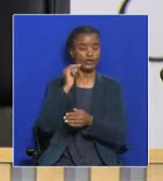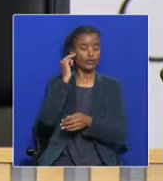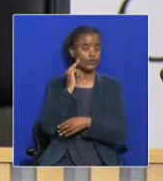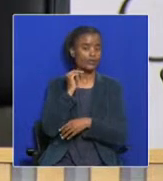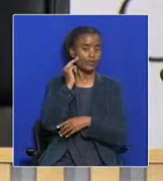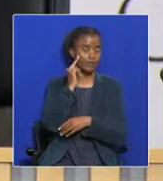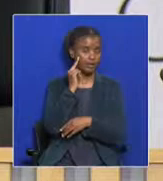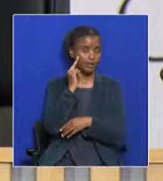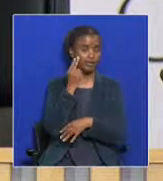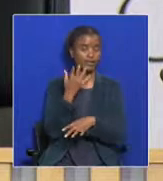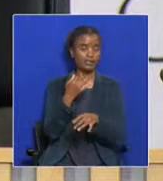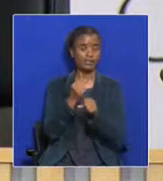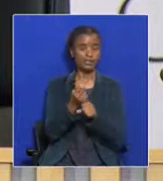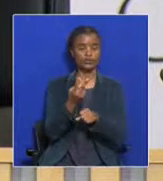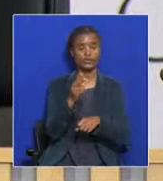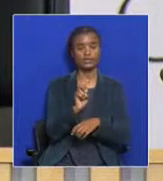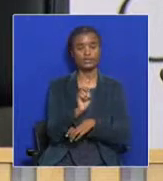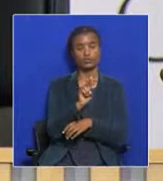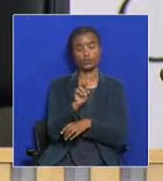2021.